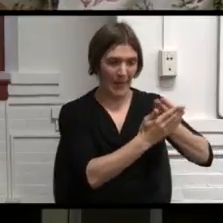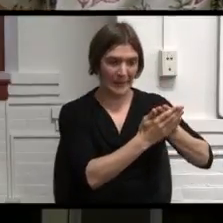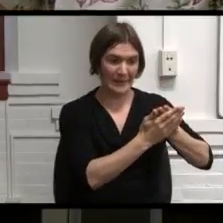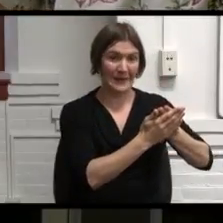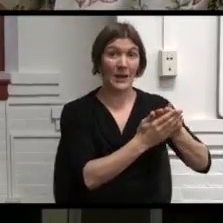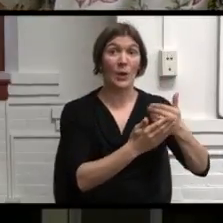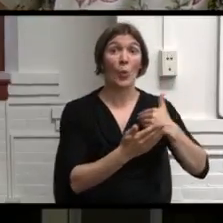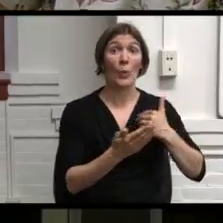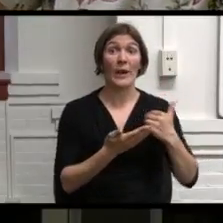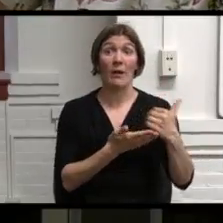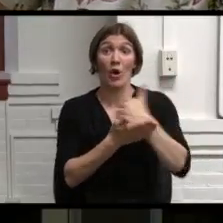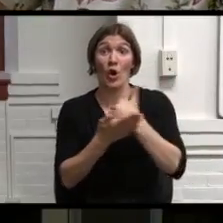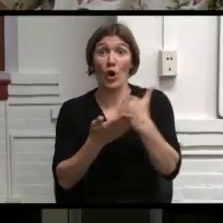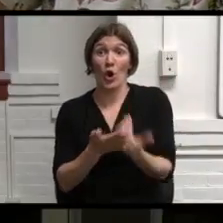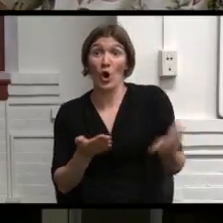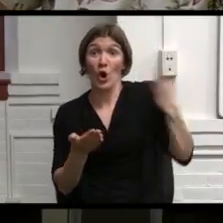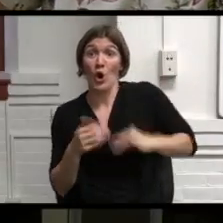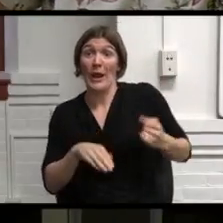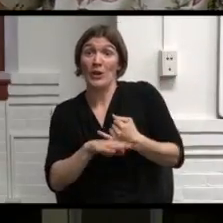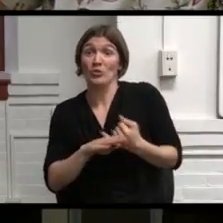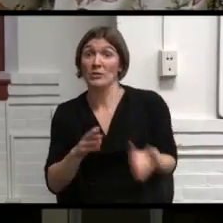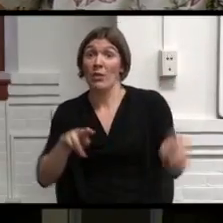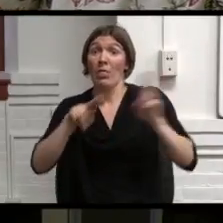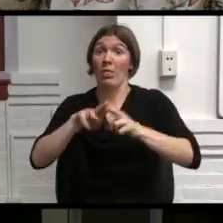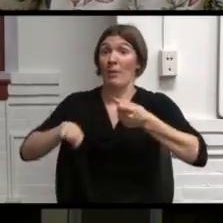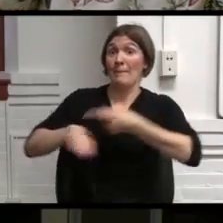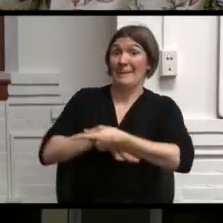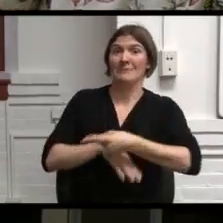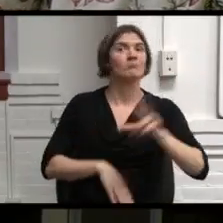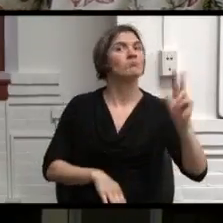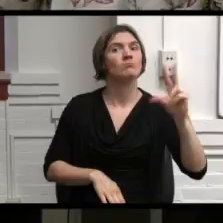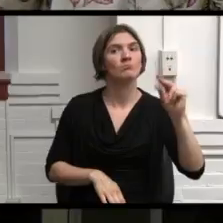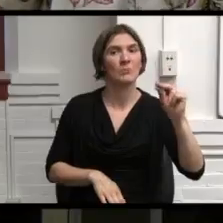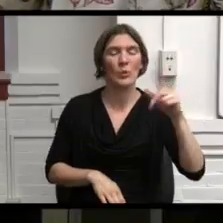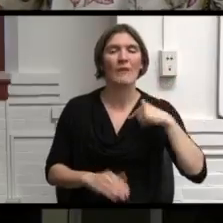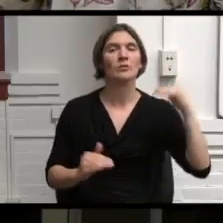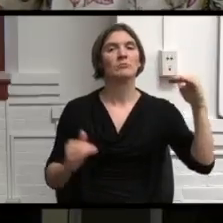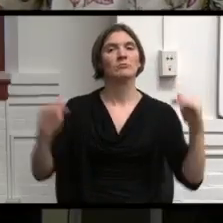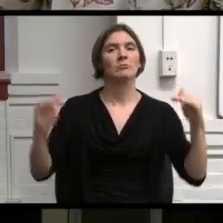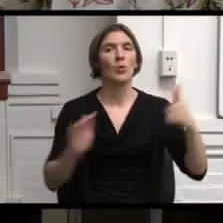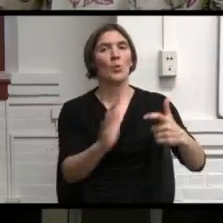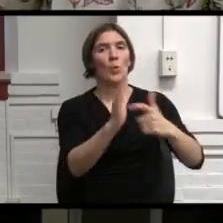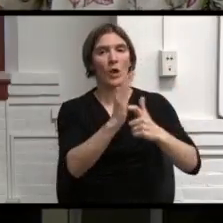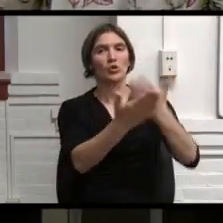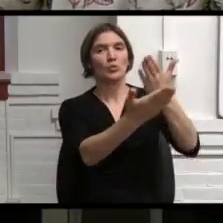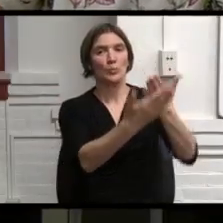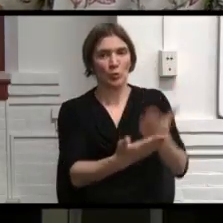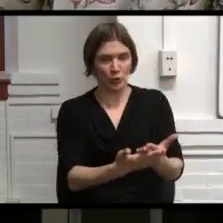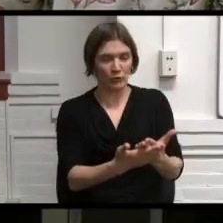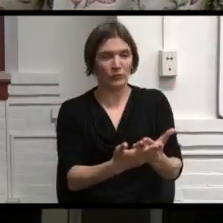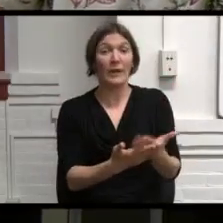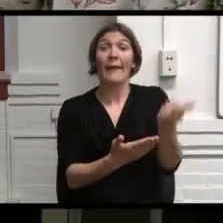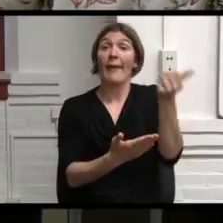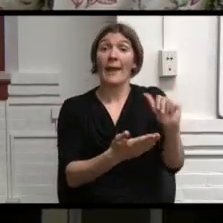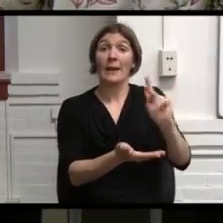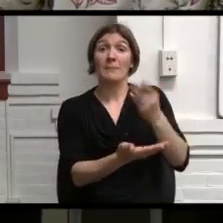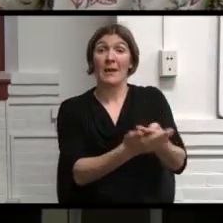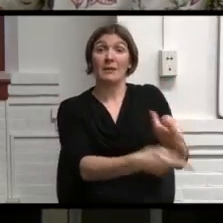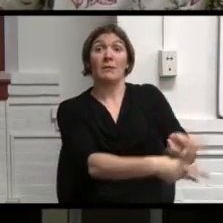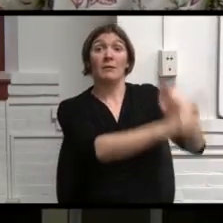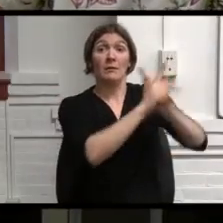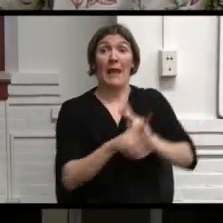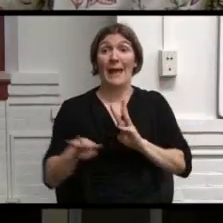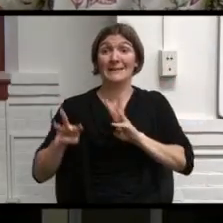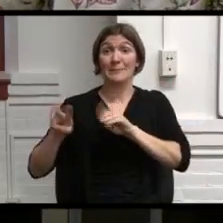did not earn more than the interest rate on the bond. And we're required to certify that all of the